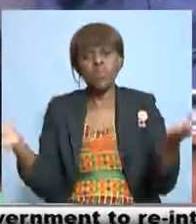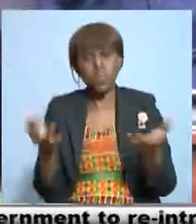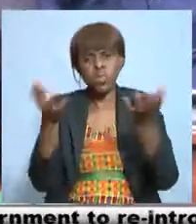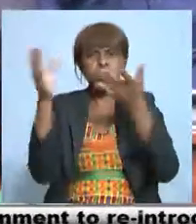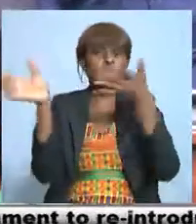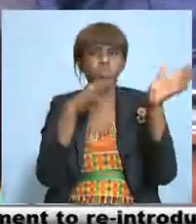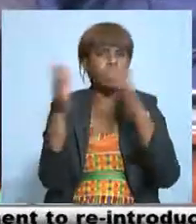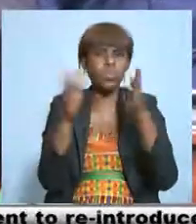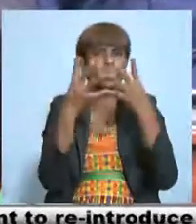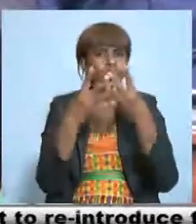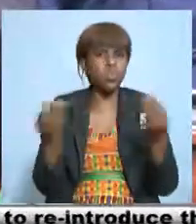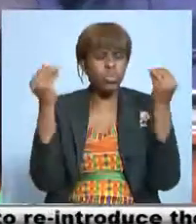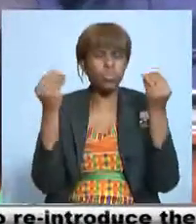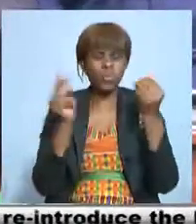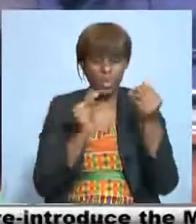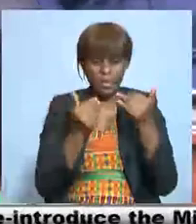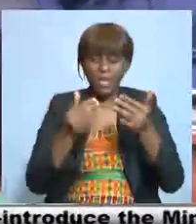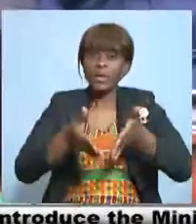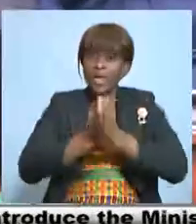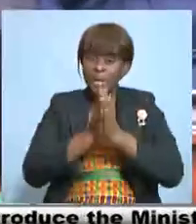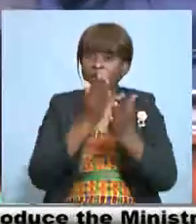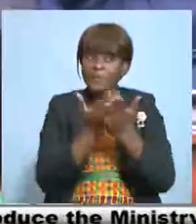Speaker. We ask this, thank